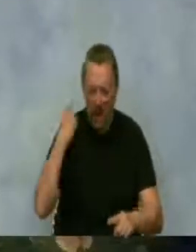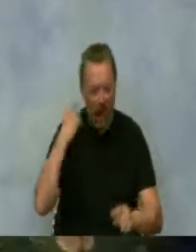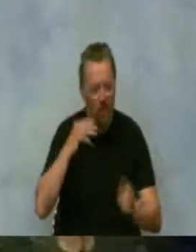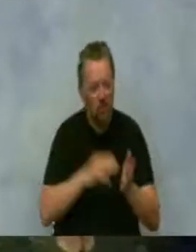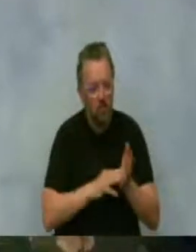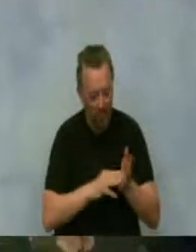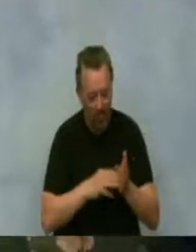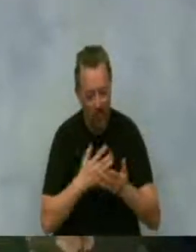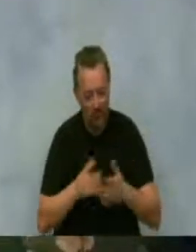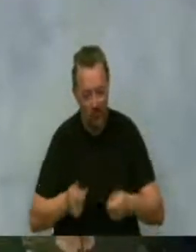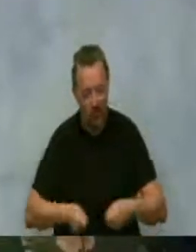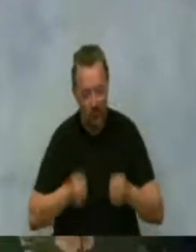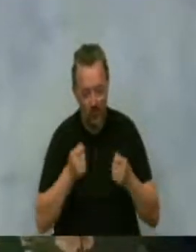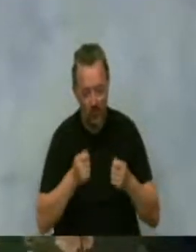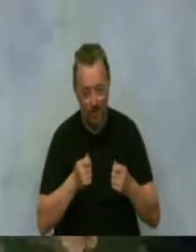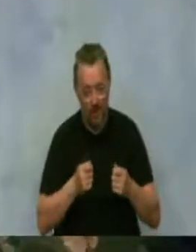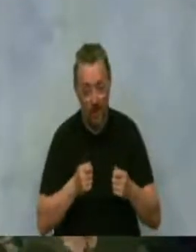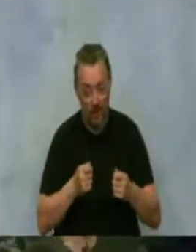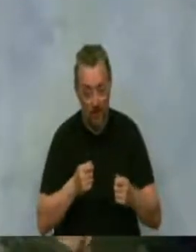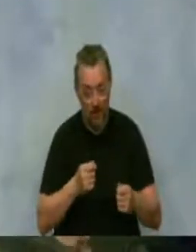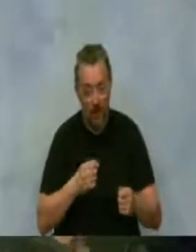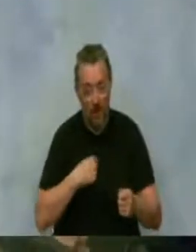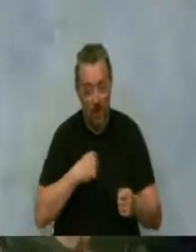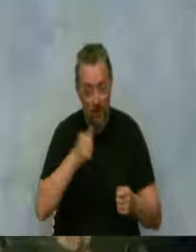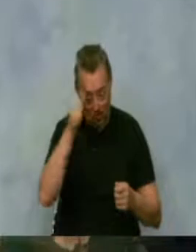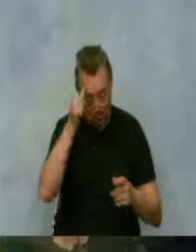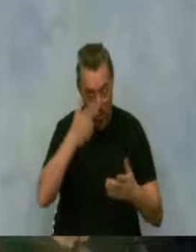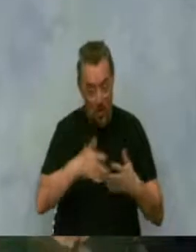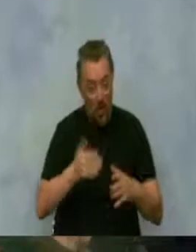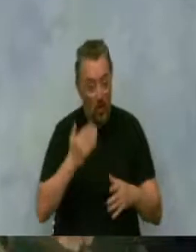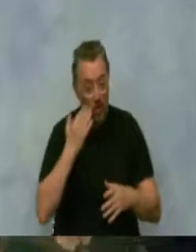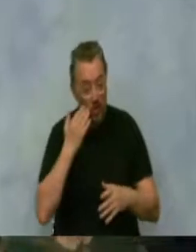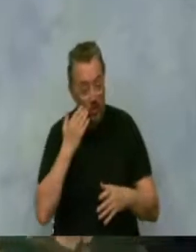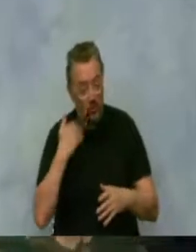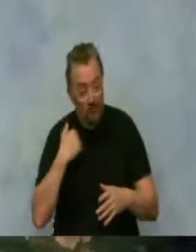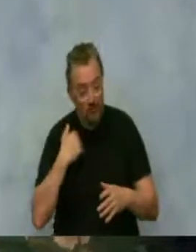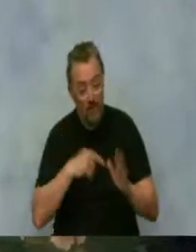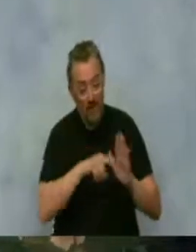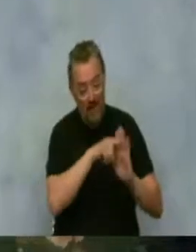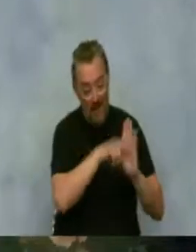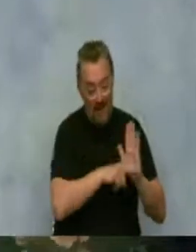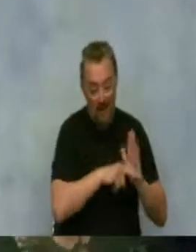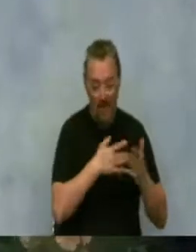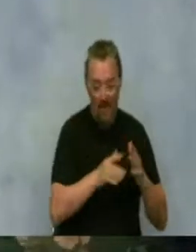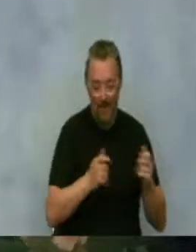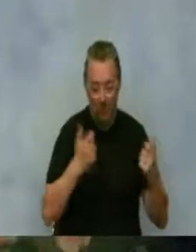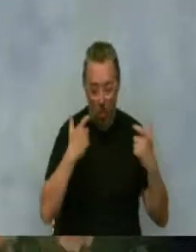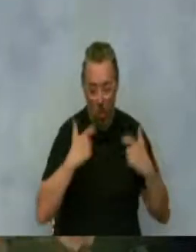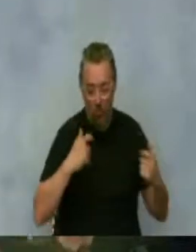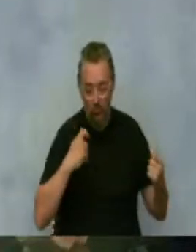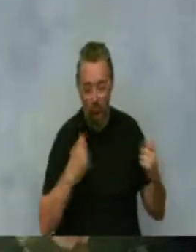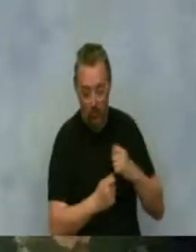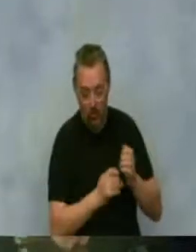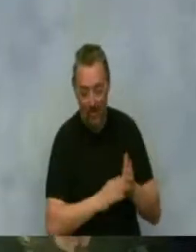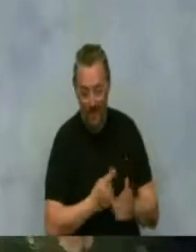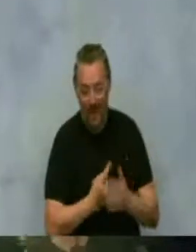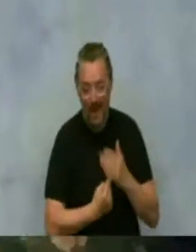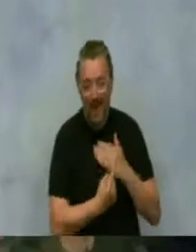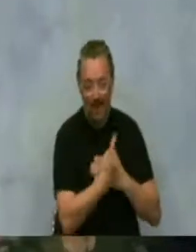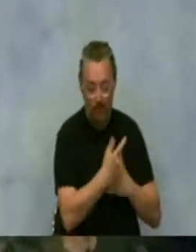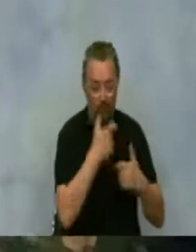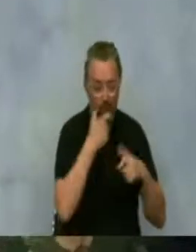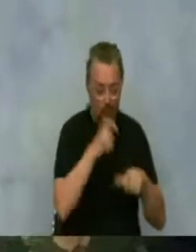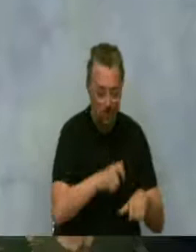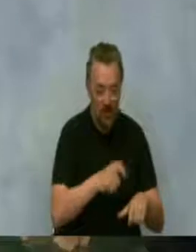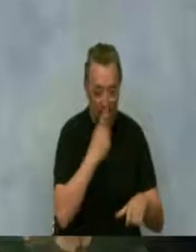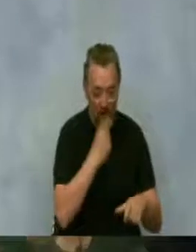And I understand that recently that has changed. The legislation has changed to allow the individual residents to get